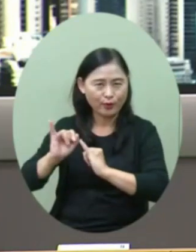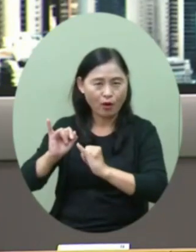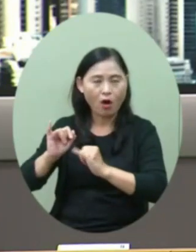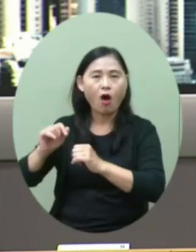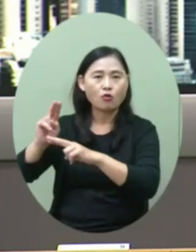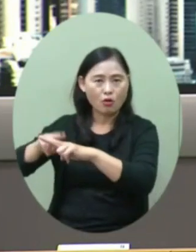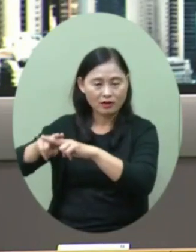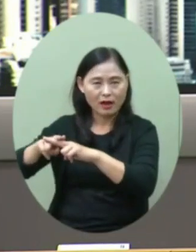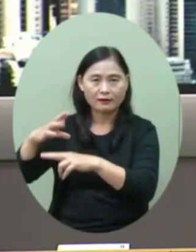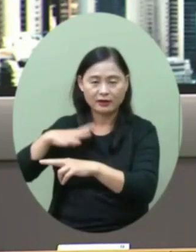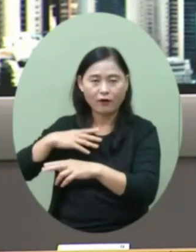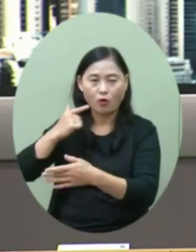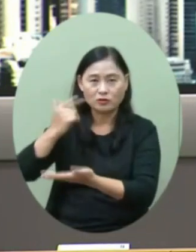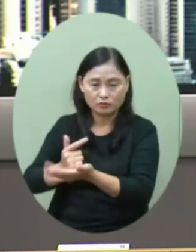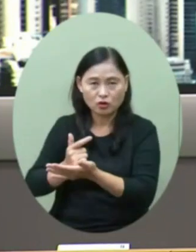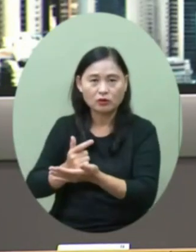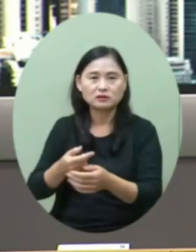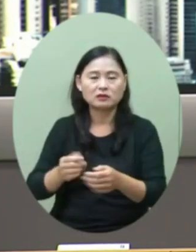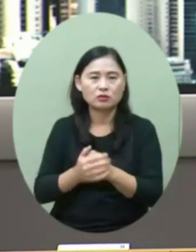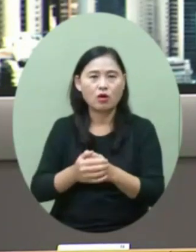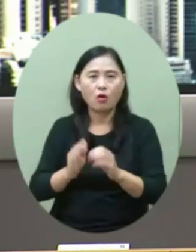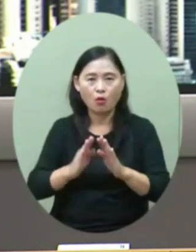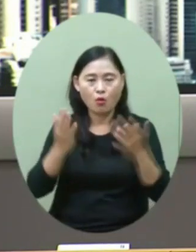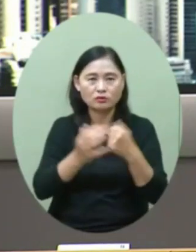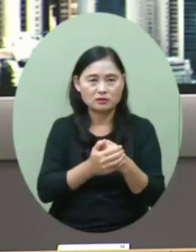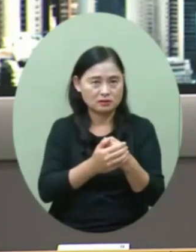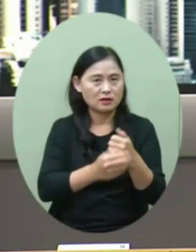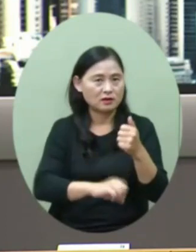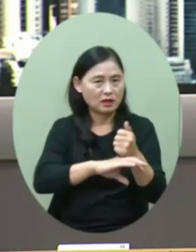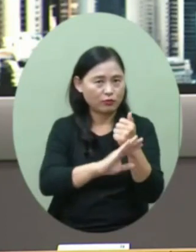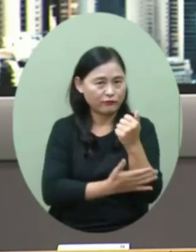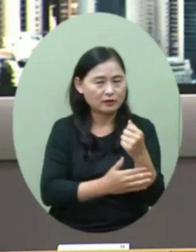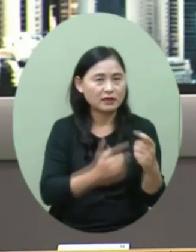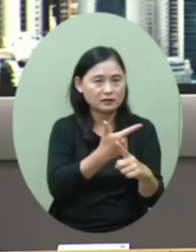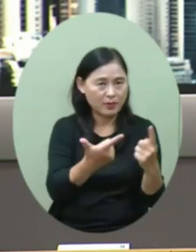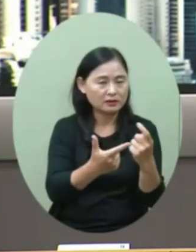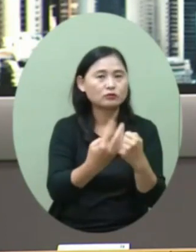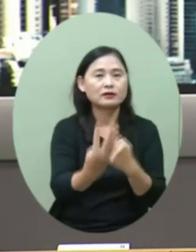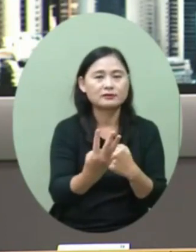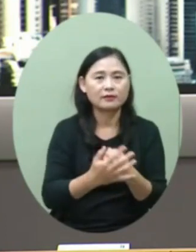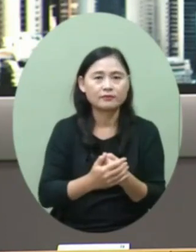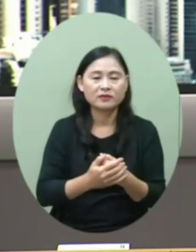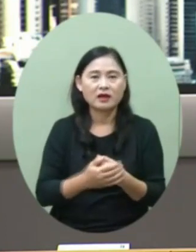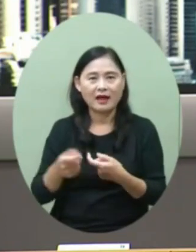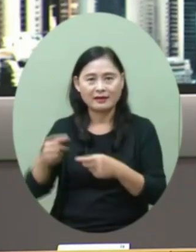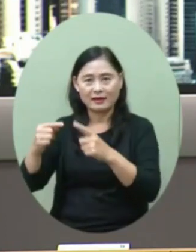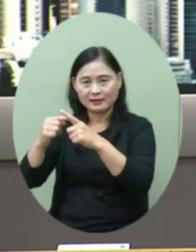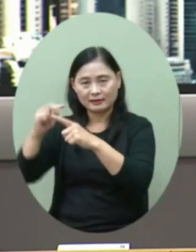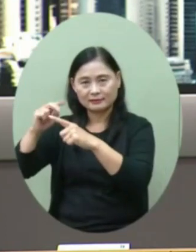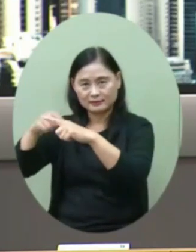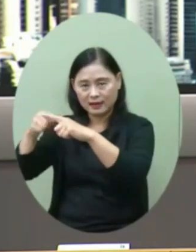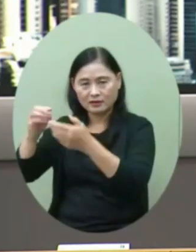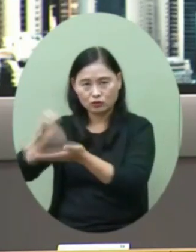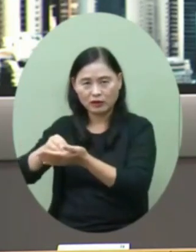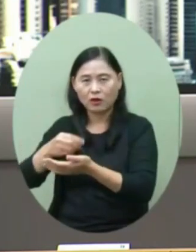avoid the situation under Article 18(4) of the Basic Law in the event that the SC of the